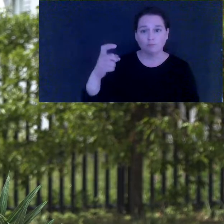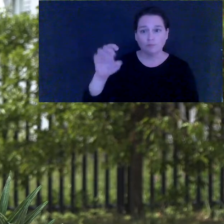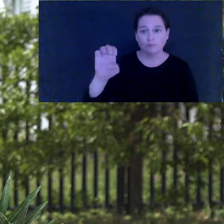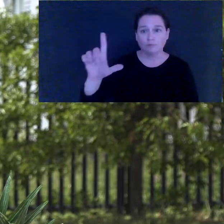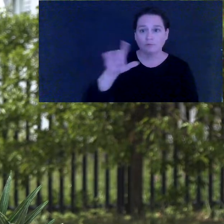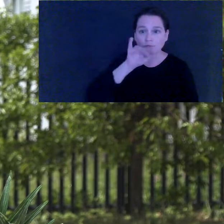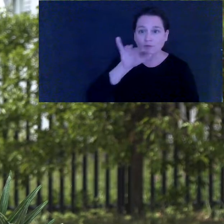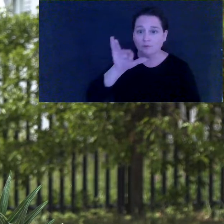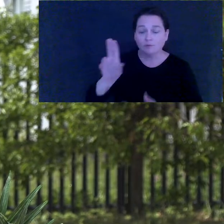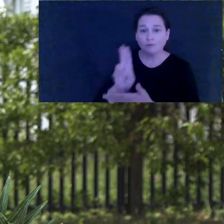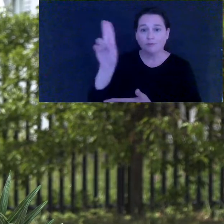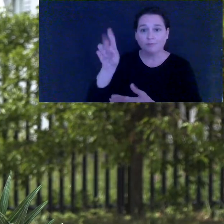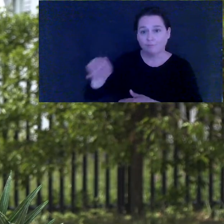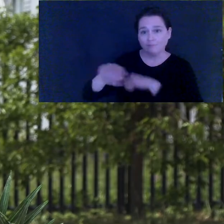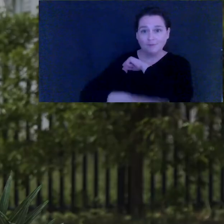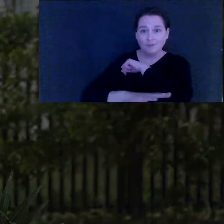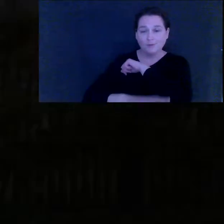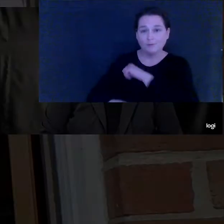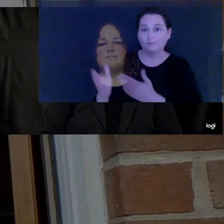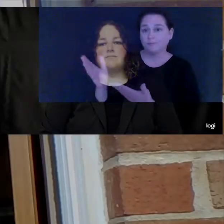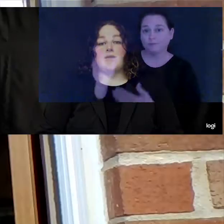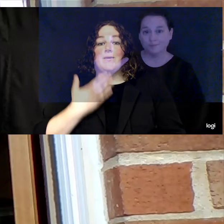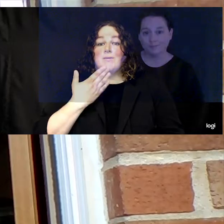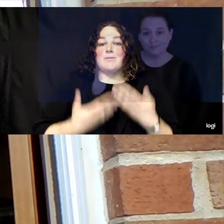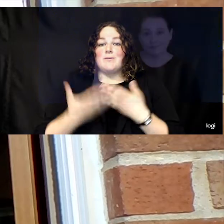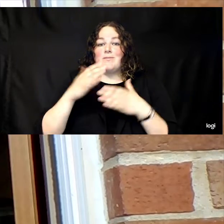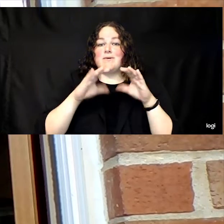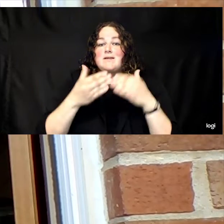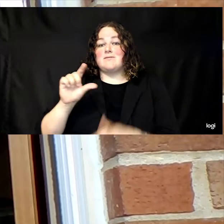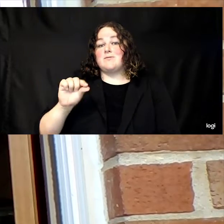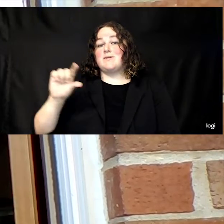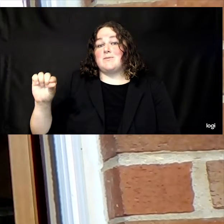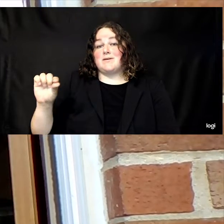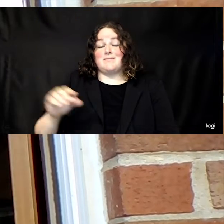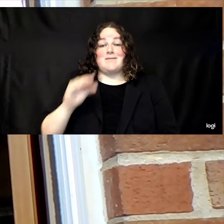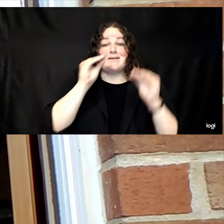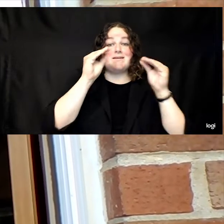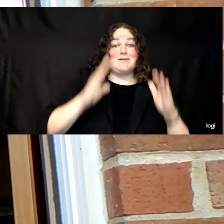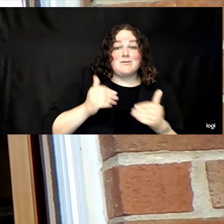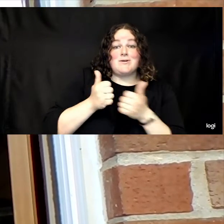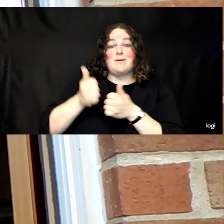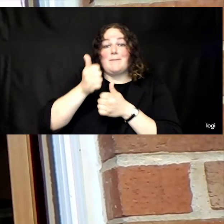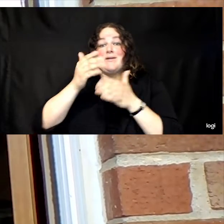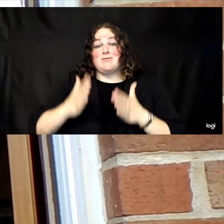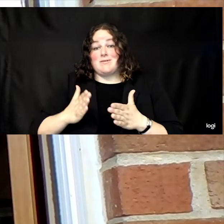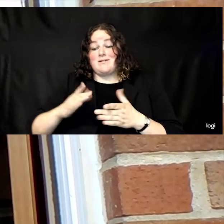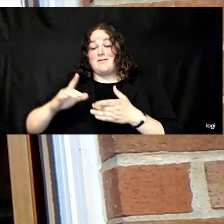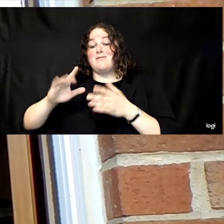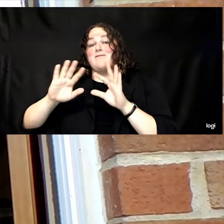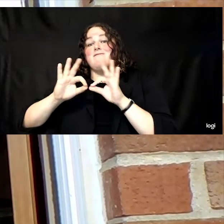Drexel University in the fall. Linda? Good morning, class of 2020 teachers, administrators, families, and